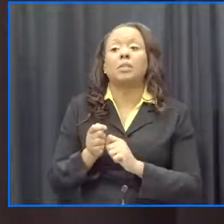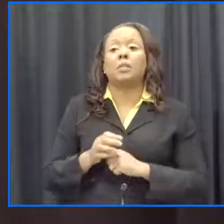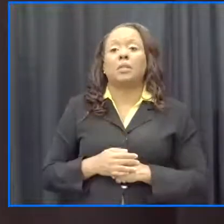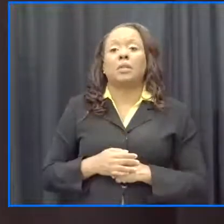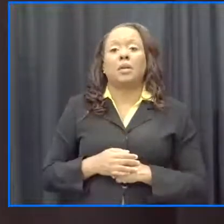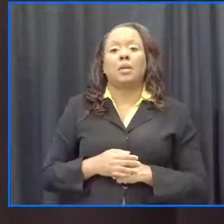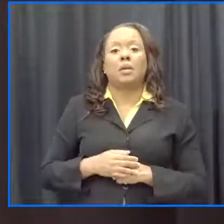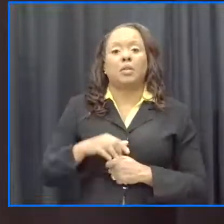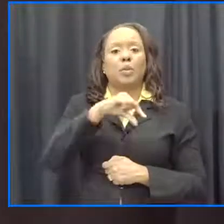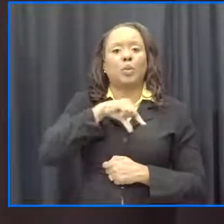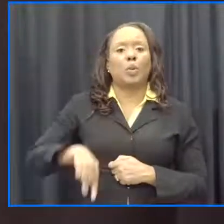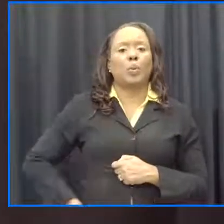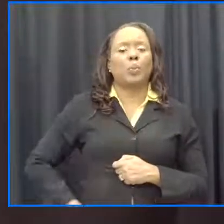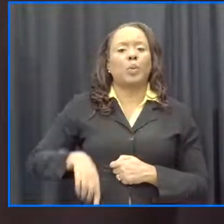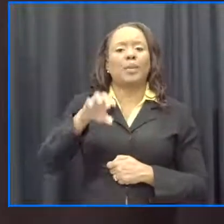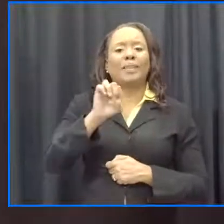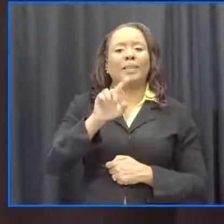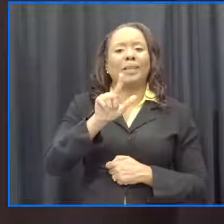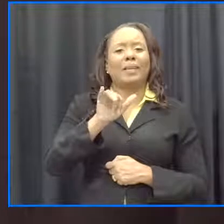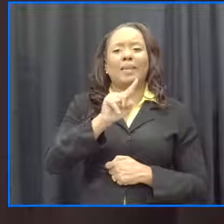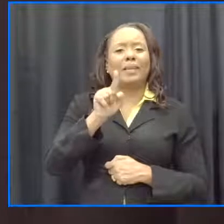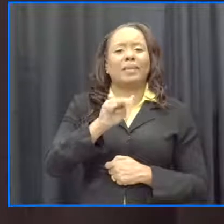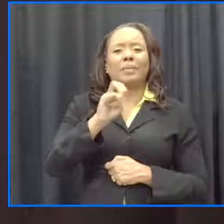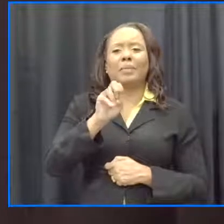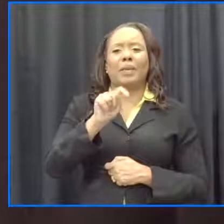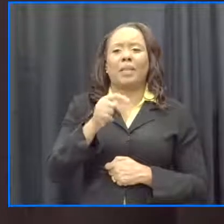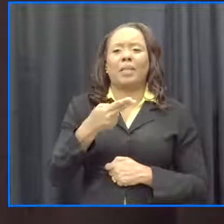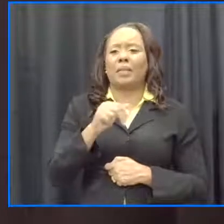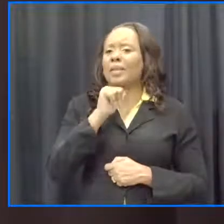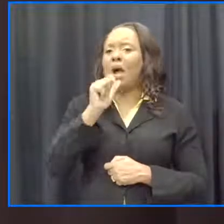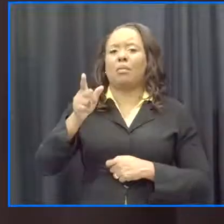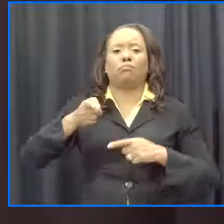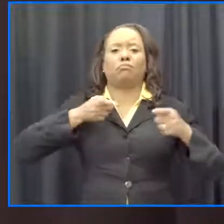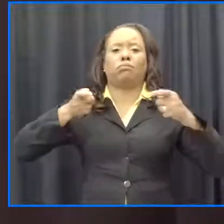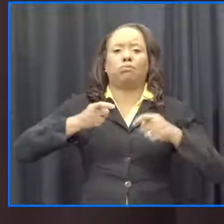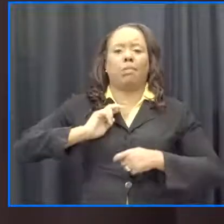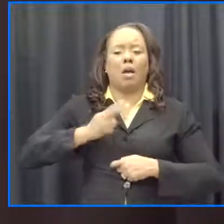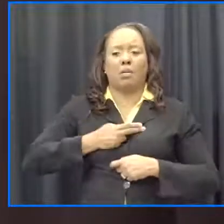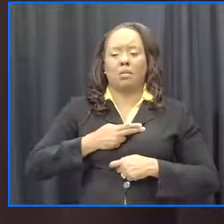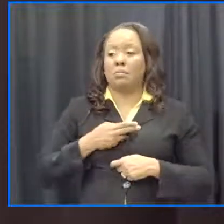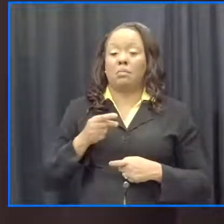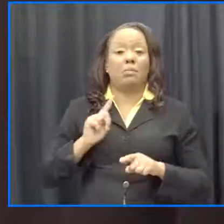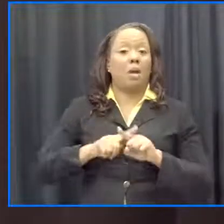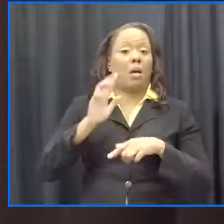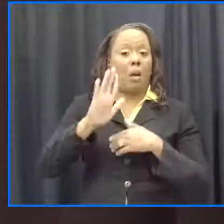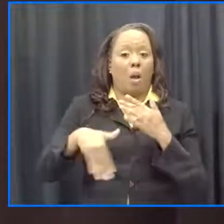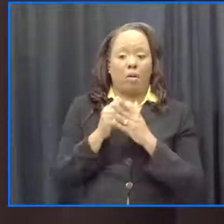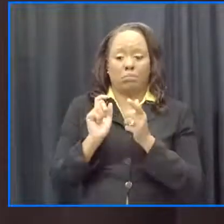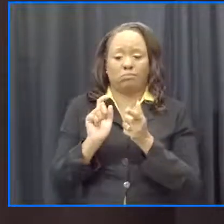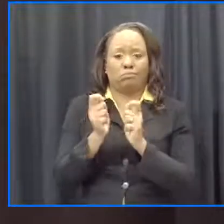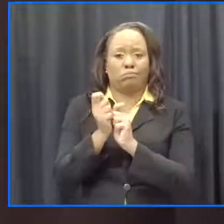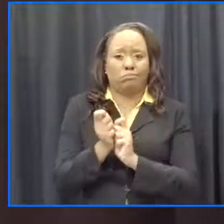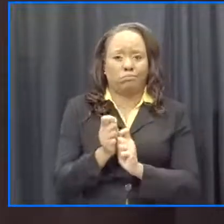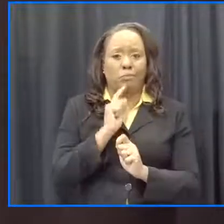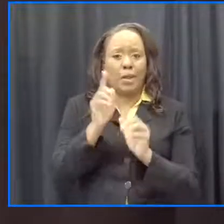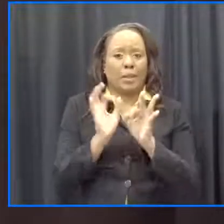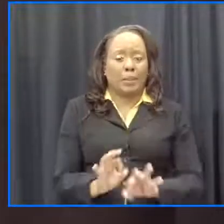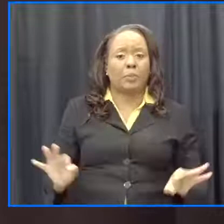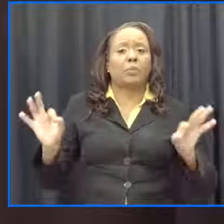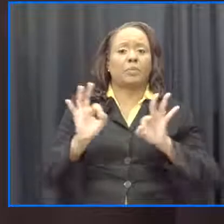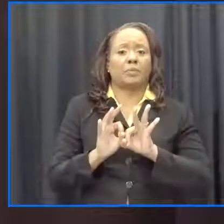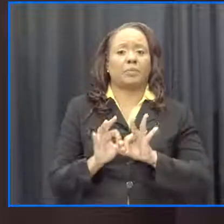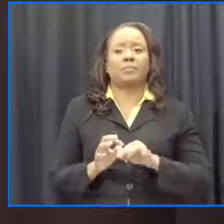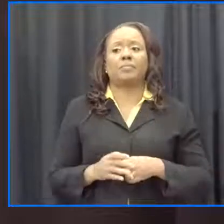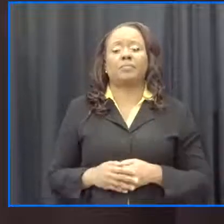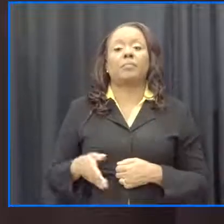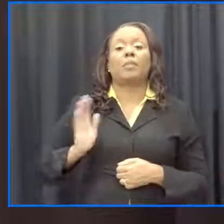with a Barbadian president. Others have been of less impact, though of equal importance. The